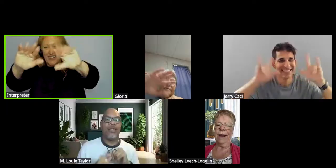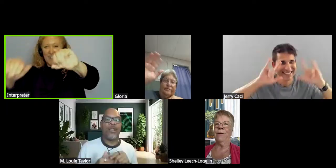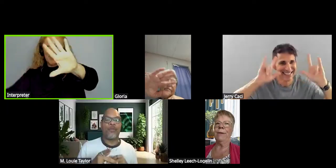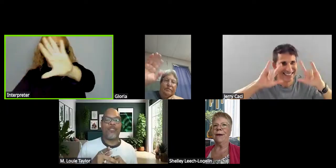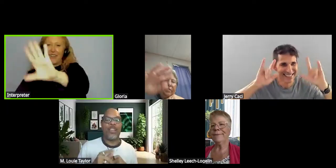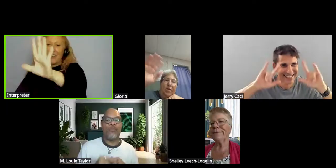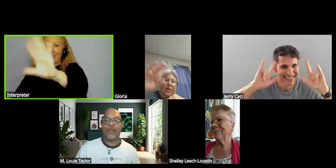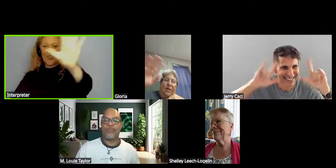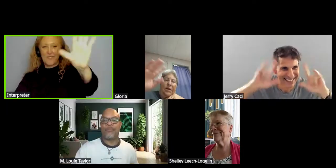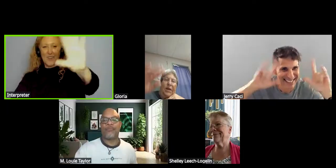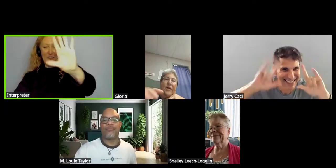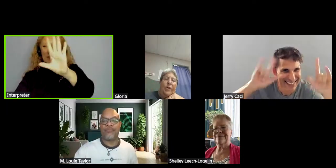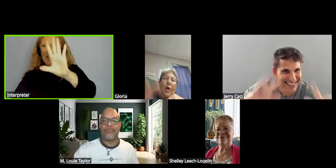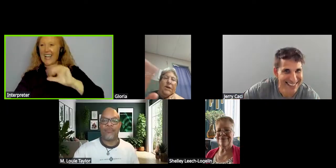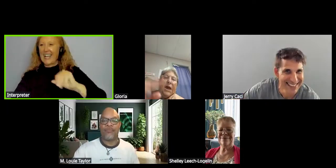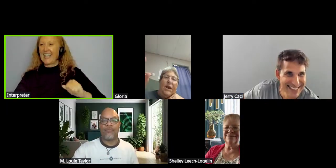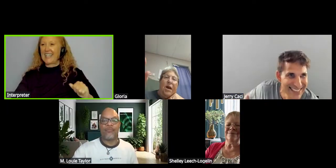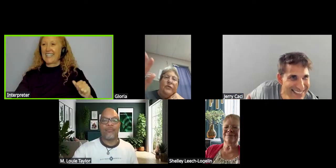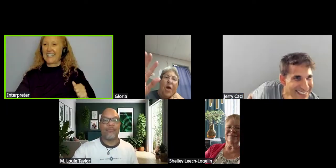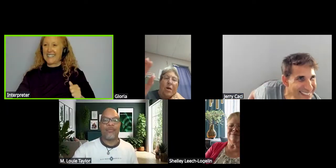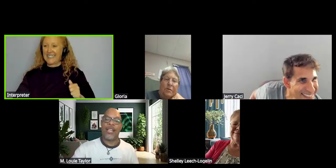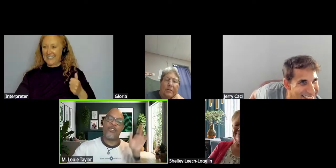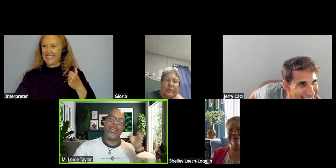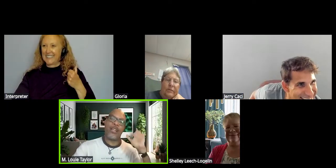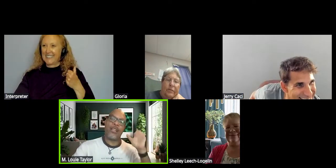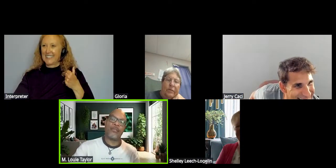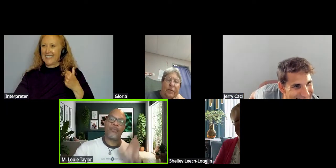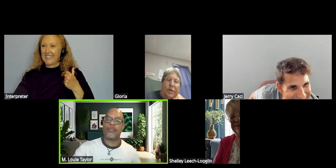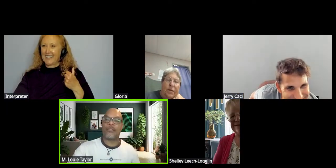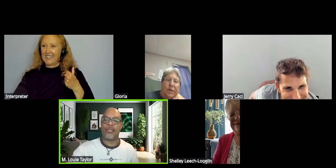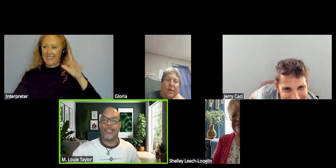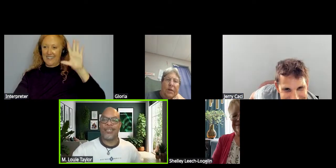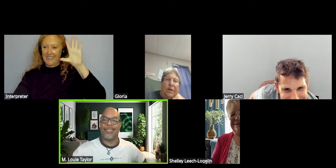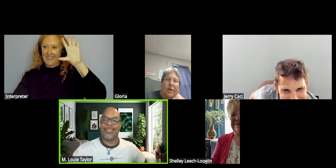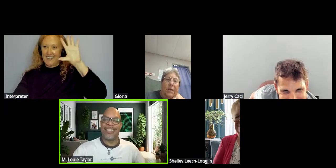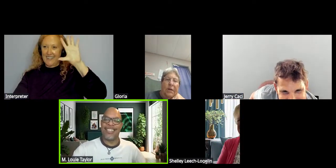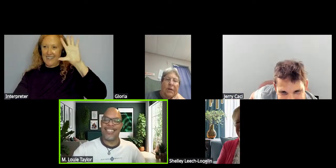right. Okay. Great day, everyone. You need me. All right. Bye-bye. Later, Andy.